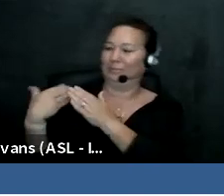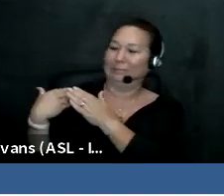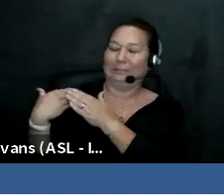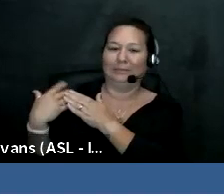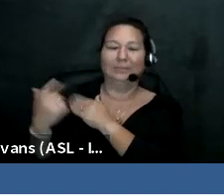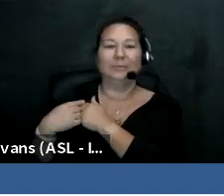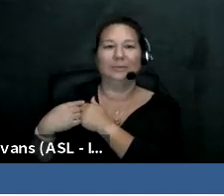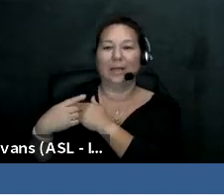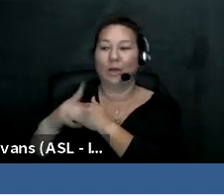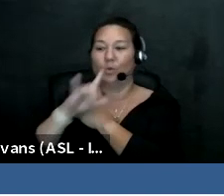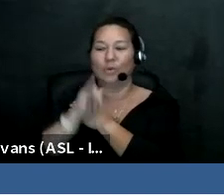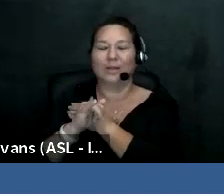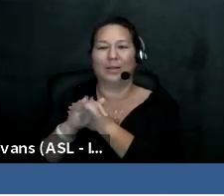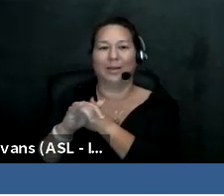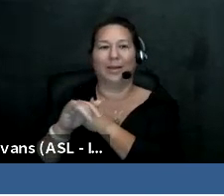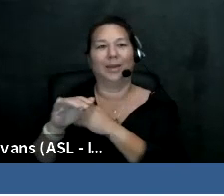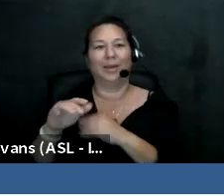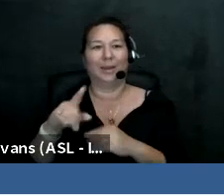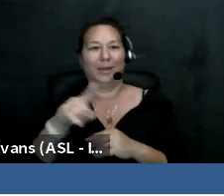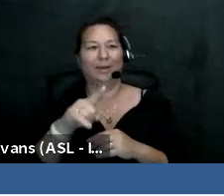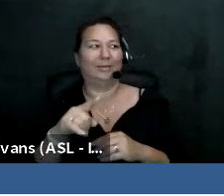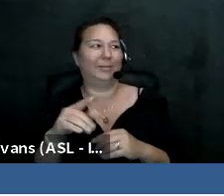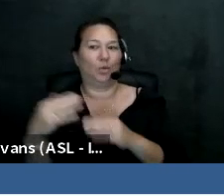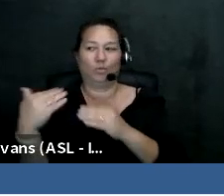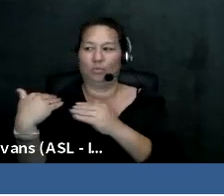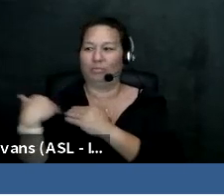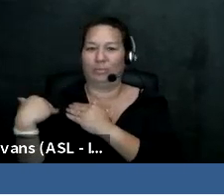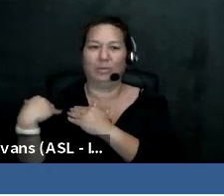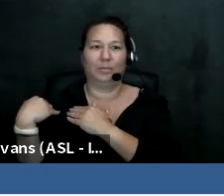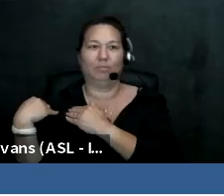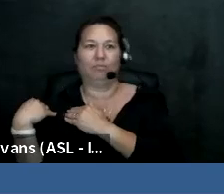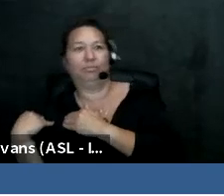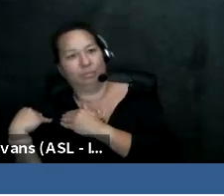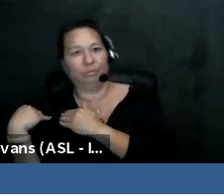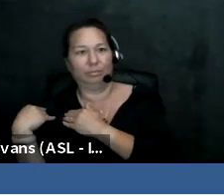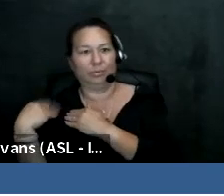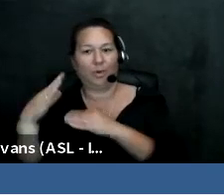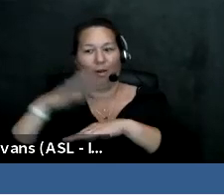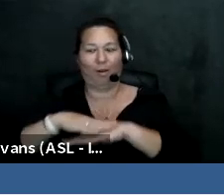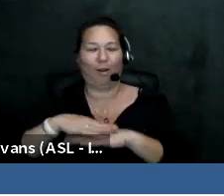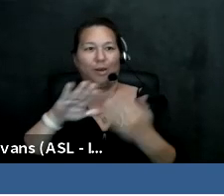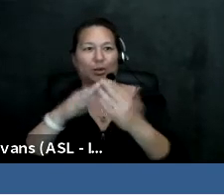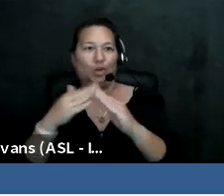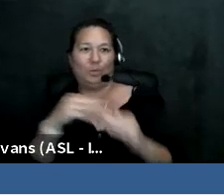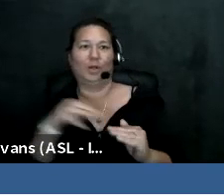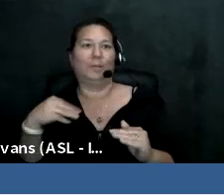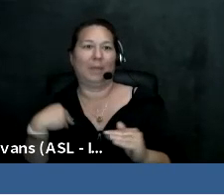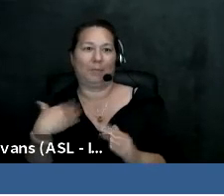it was really the shoulders of community members that the burden fell, and so we are very grateful